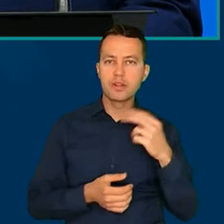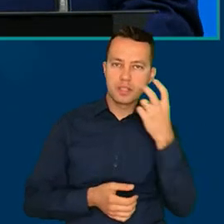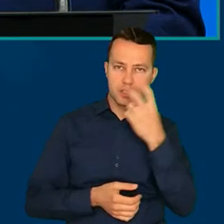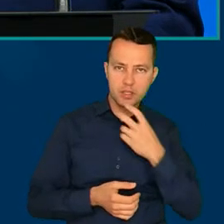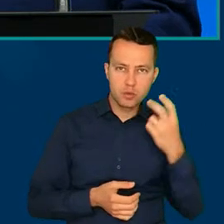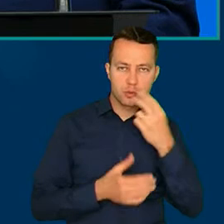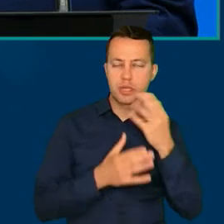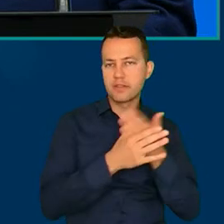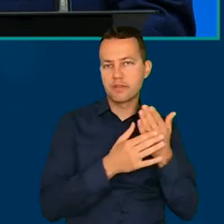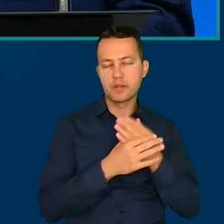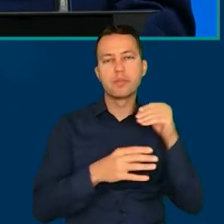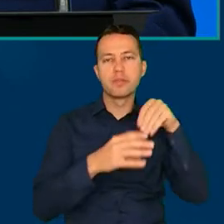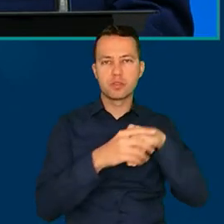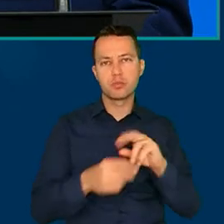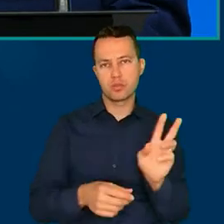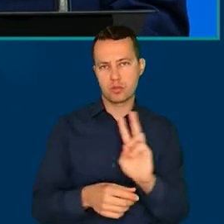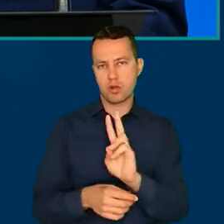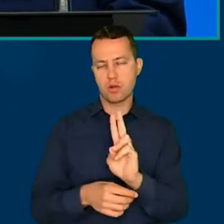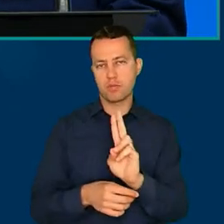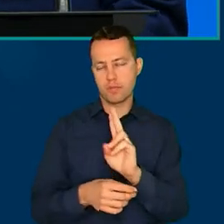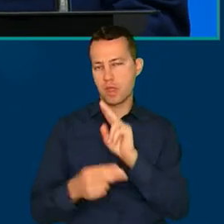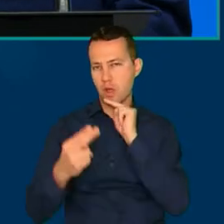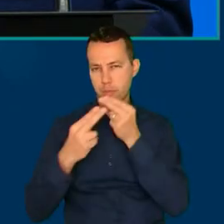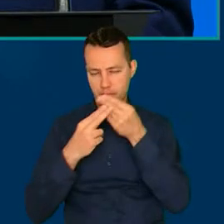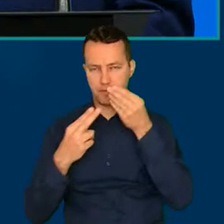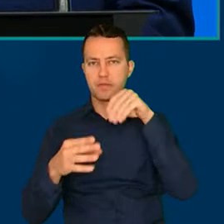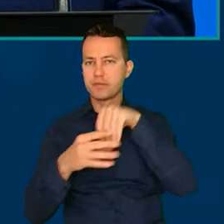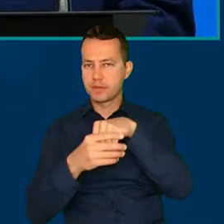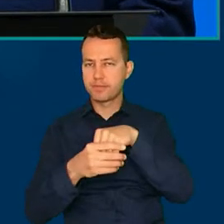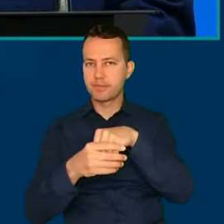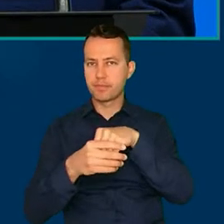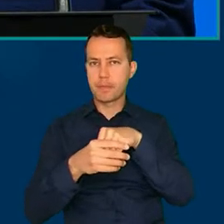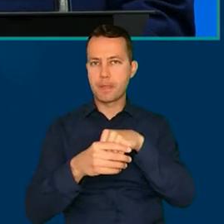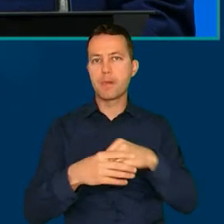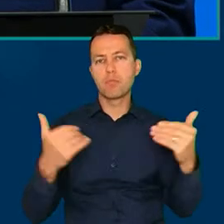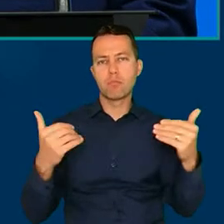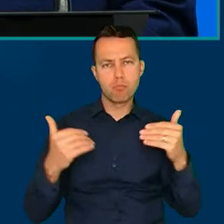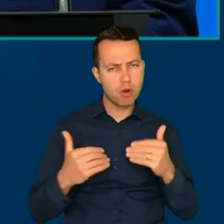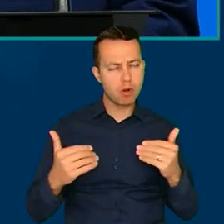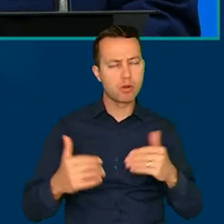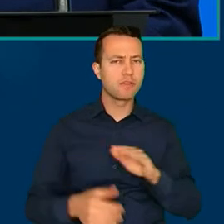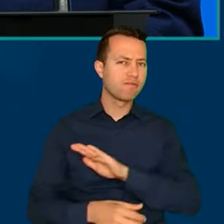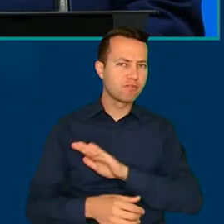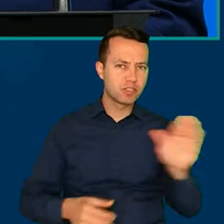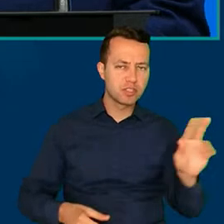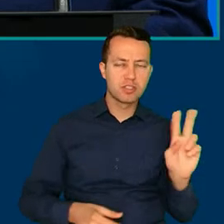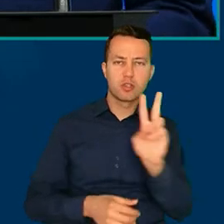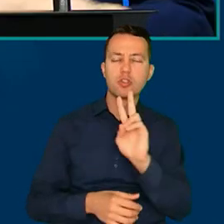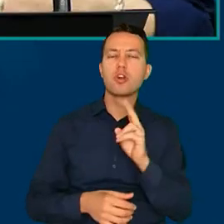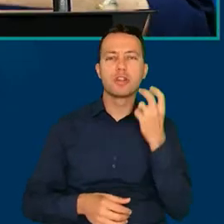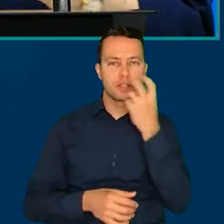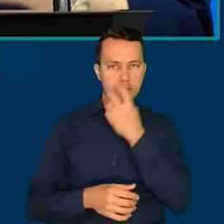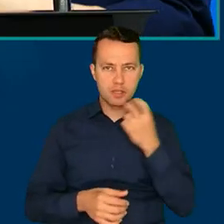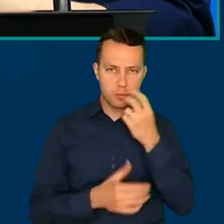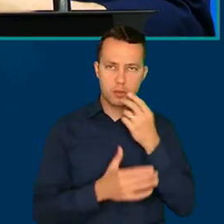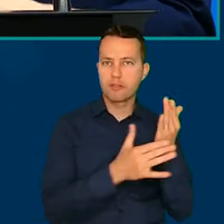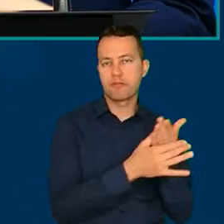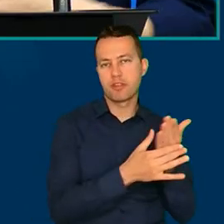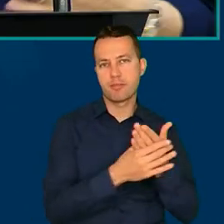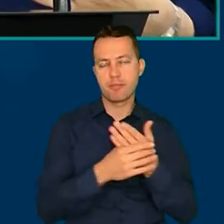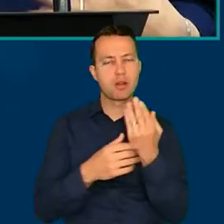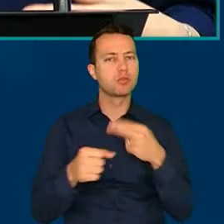enterprise. You will find the answer explaining that the stakeholders can be all the interested